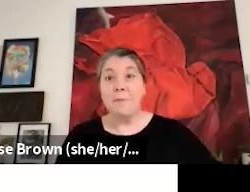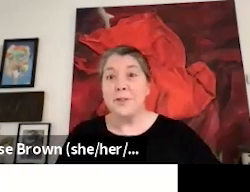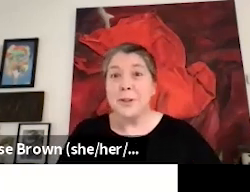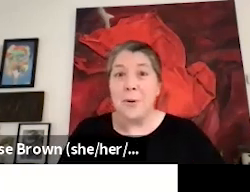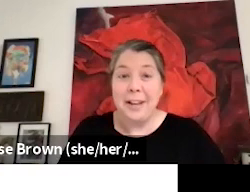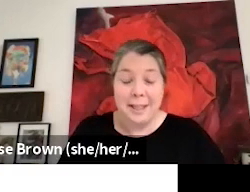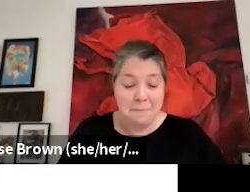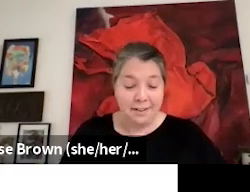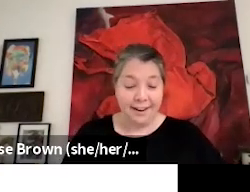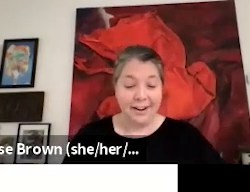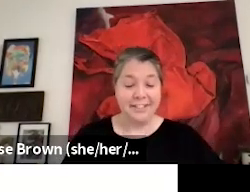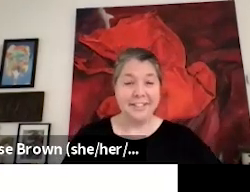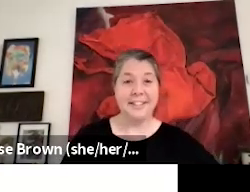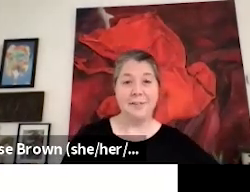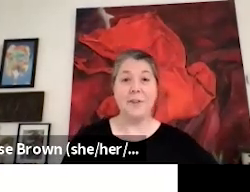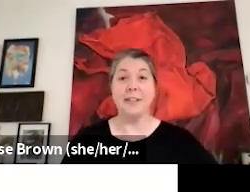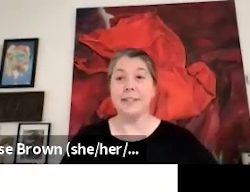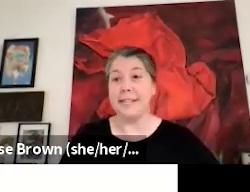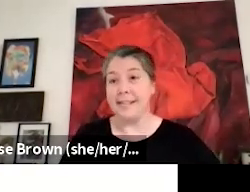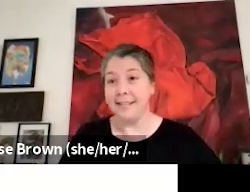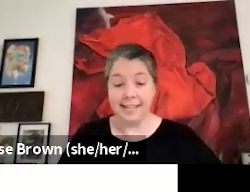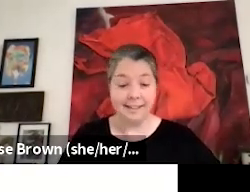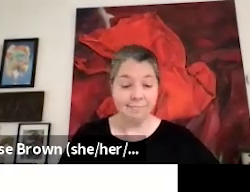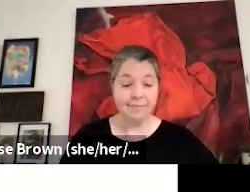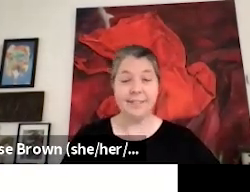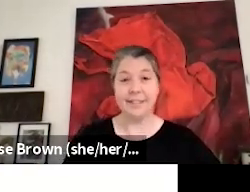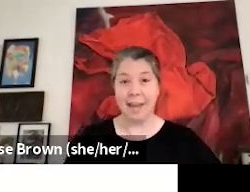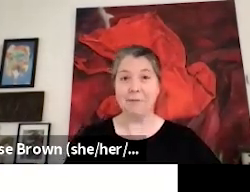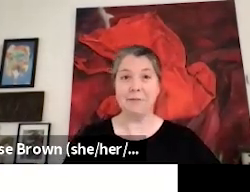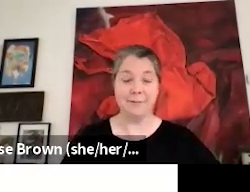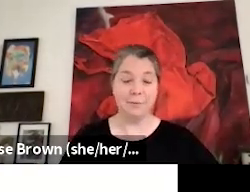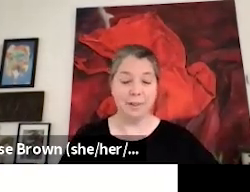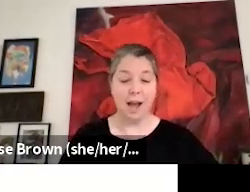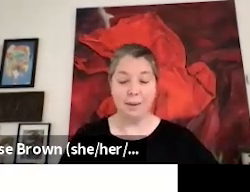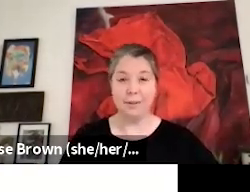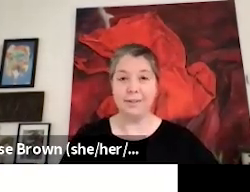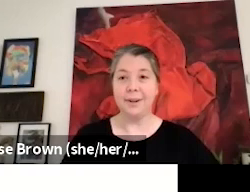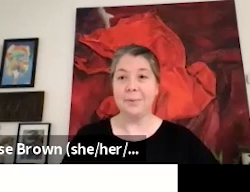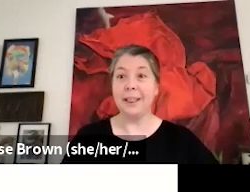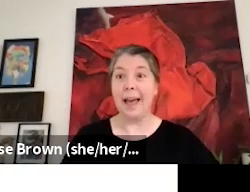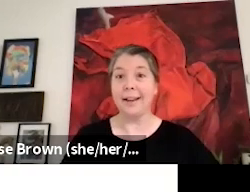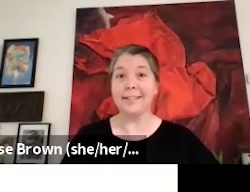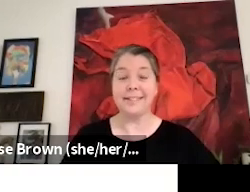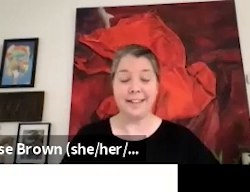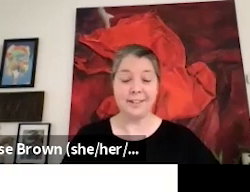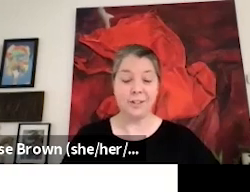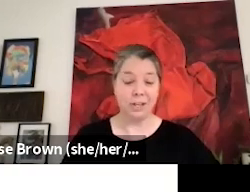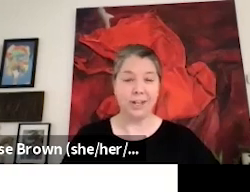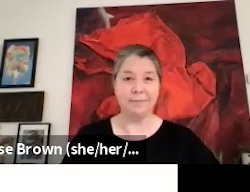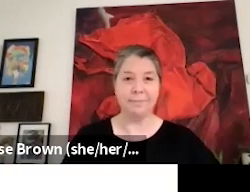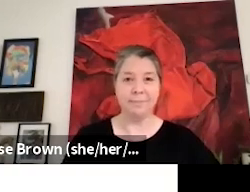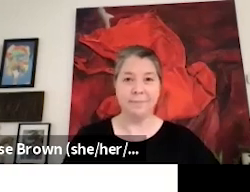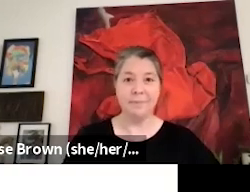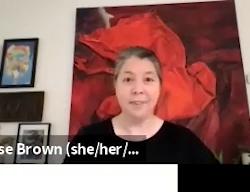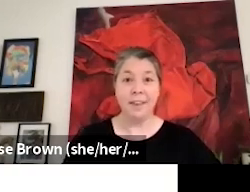The comfort zone in the middle there feels easy, safe, reliable, relaxed, and